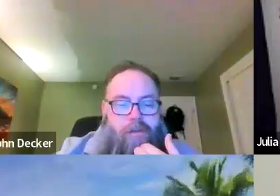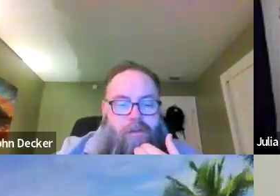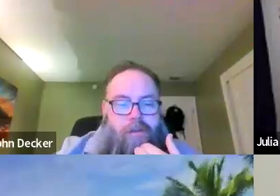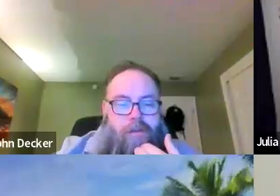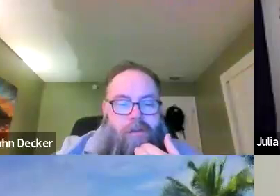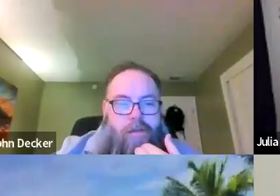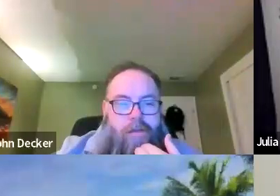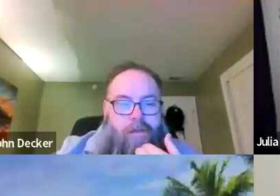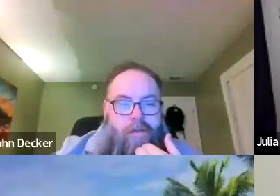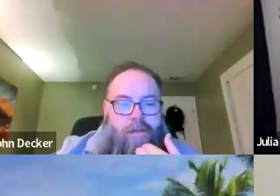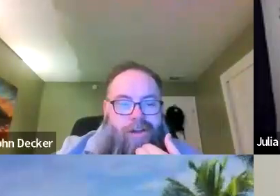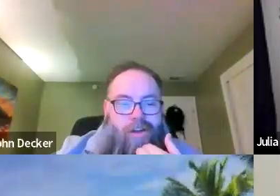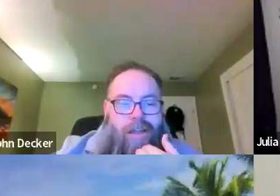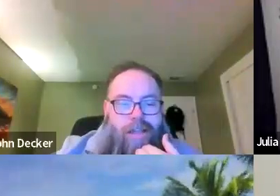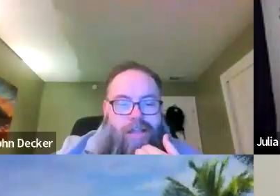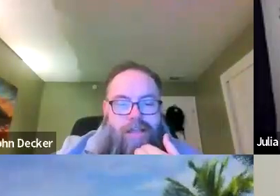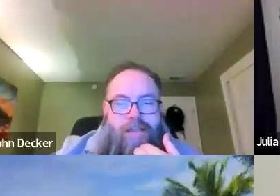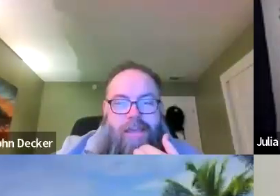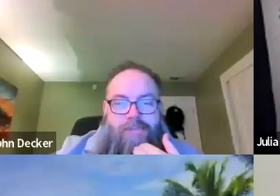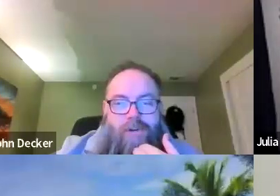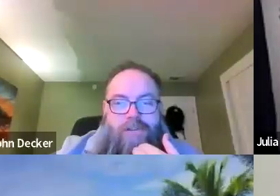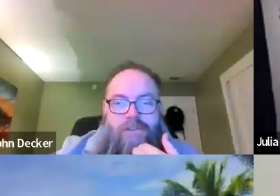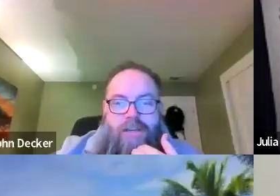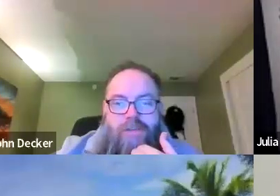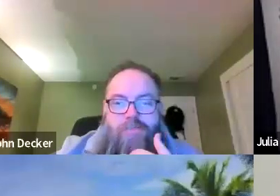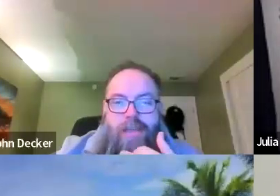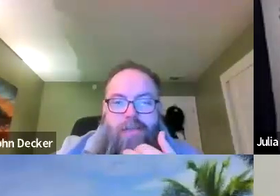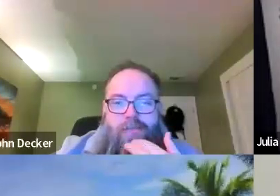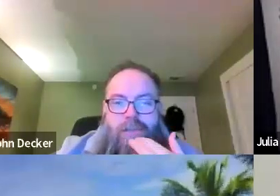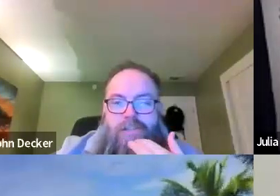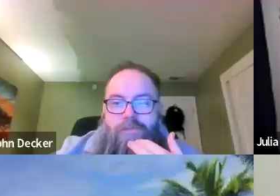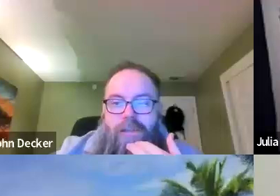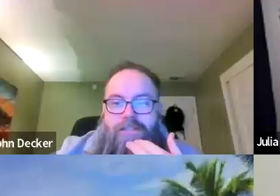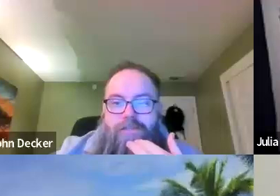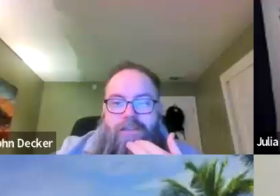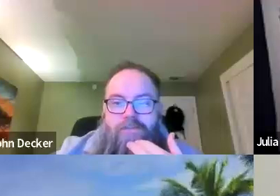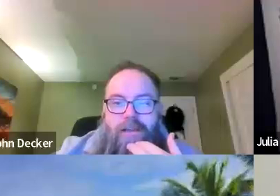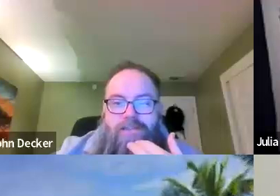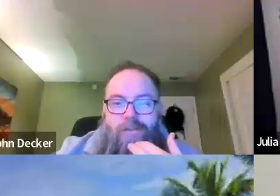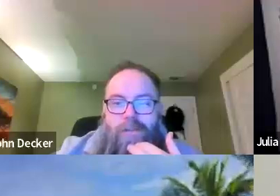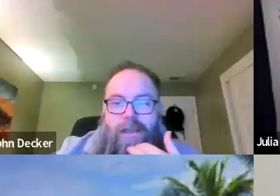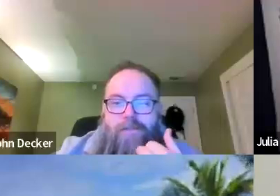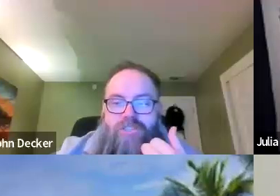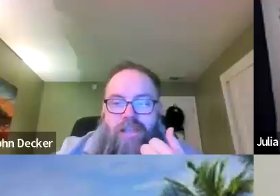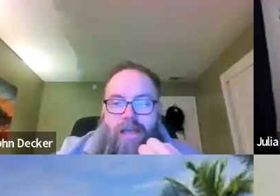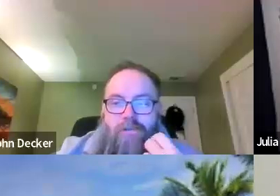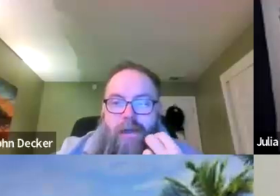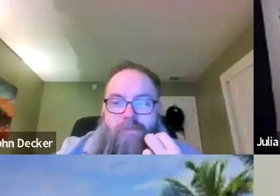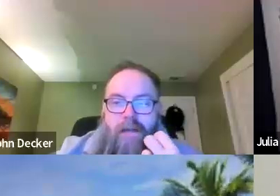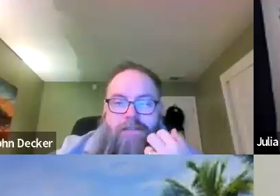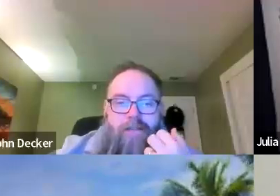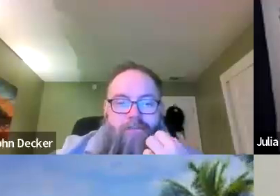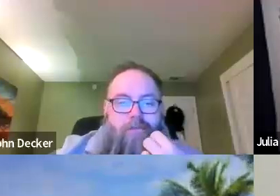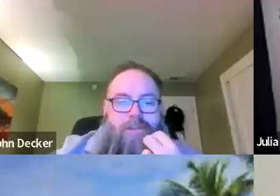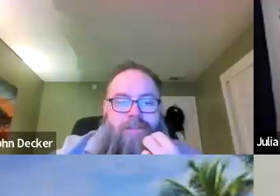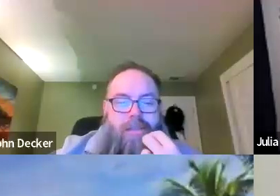so. Thanks, John. Alrighty. Thanks, folks. You guys grabbed that information for the HCBS grants, hopefully out of the chat.